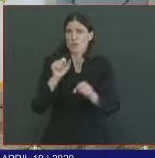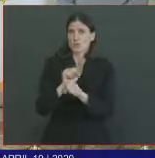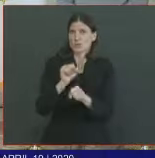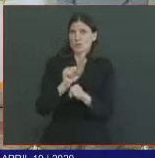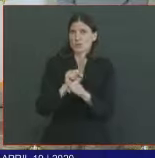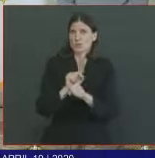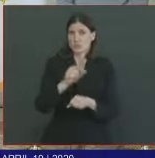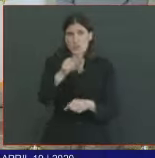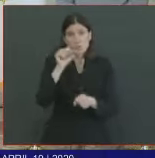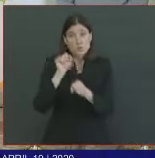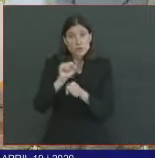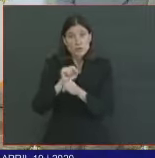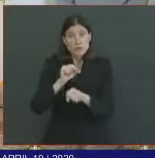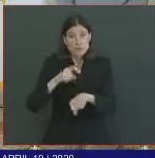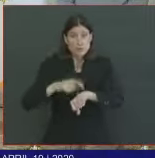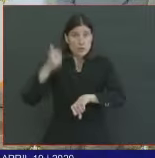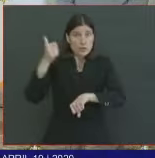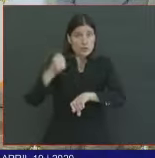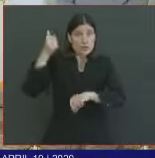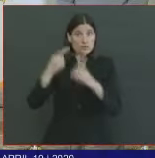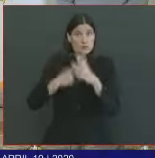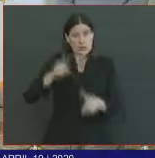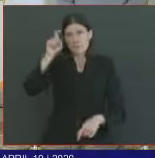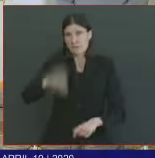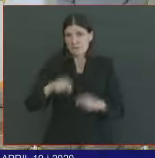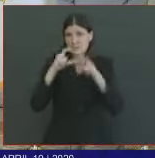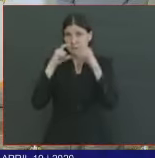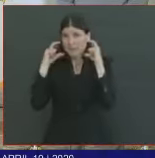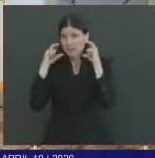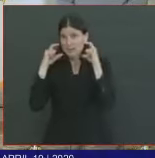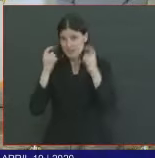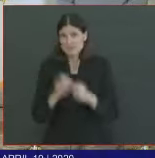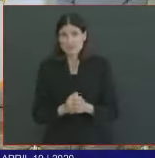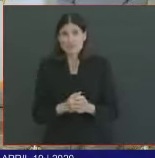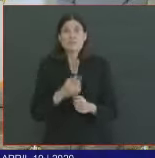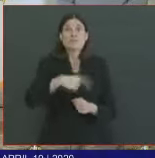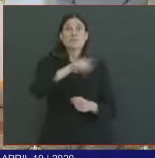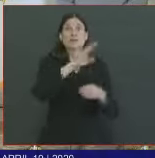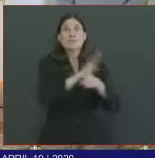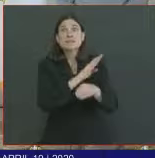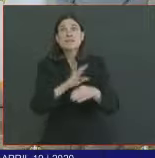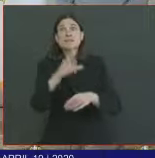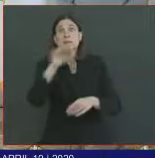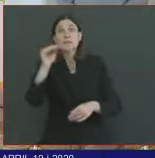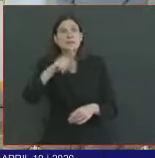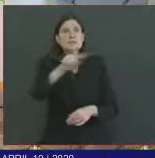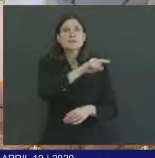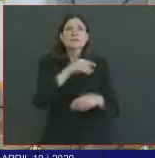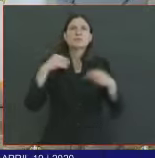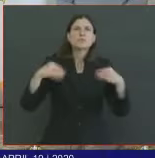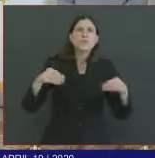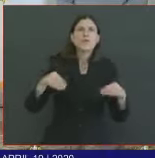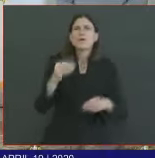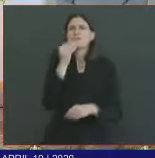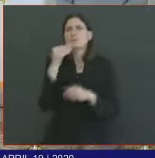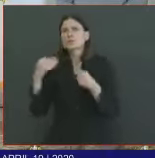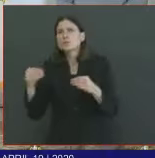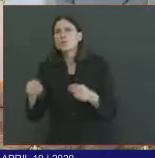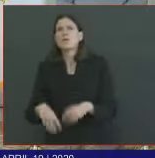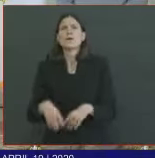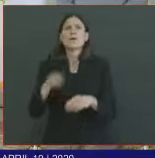such as retail stores, grocery stores, and the like also must wear a cloth face